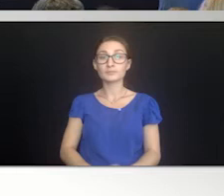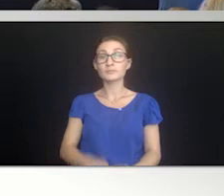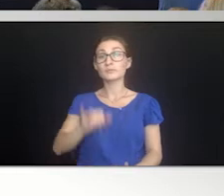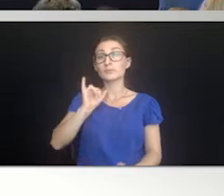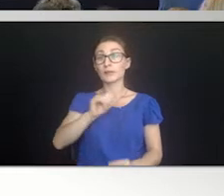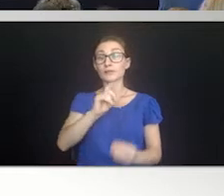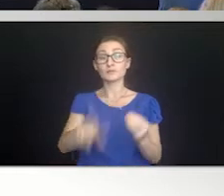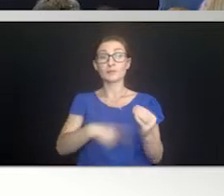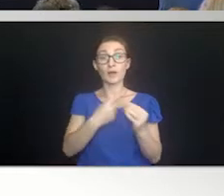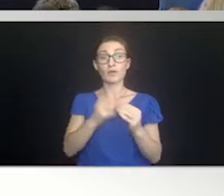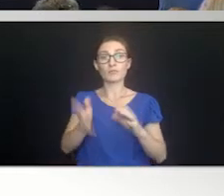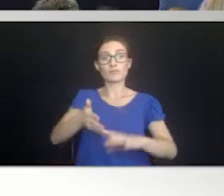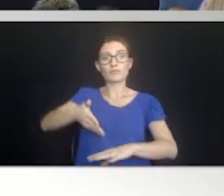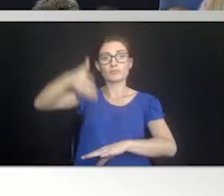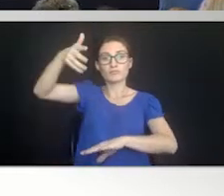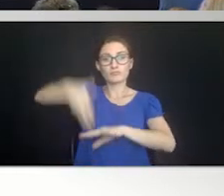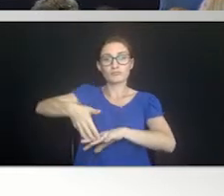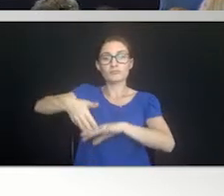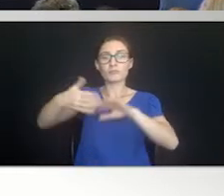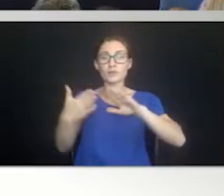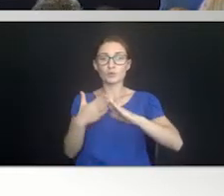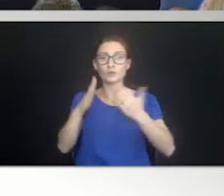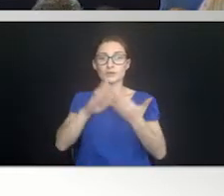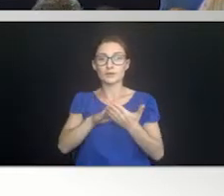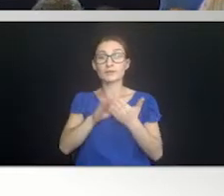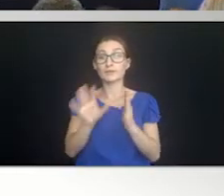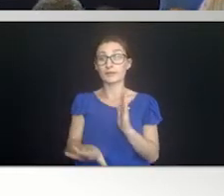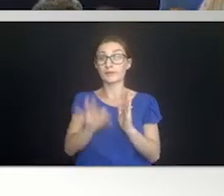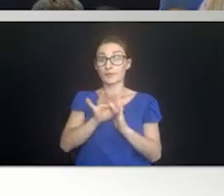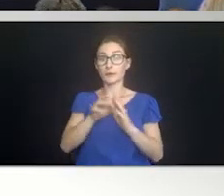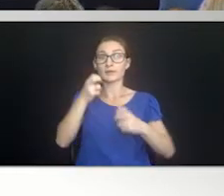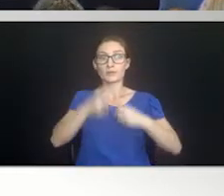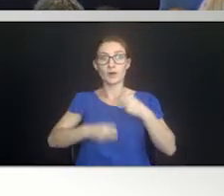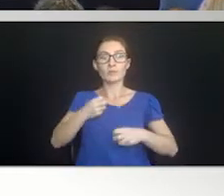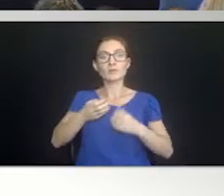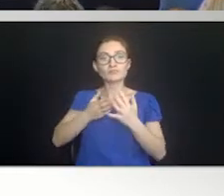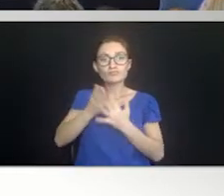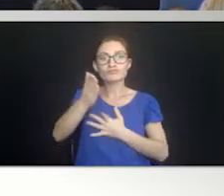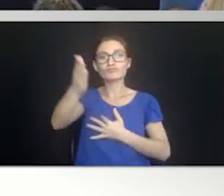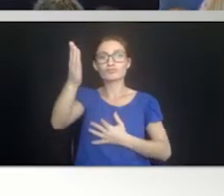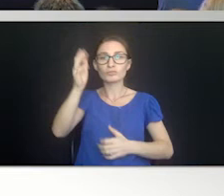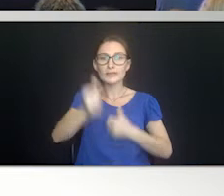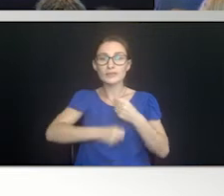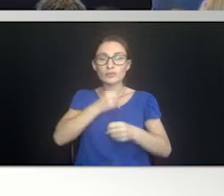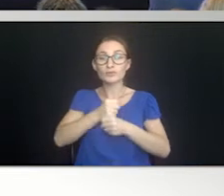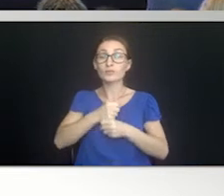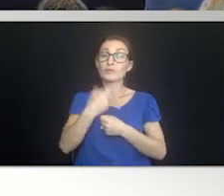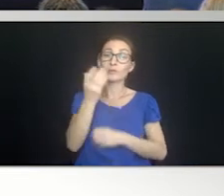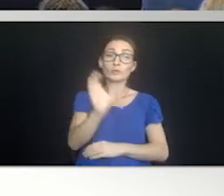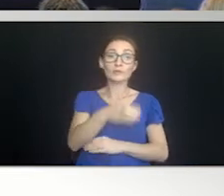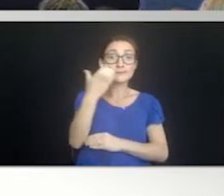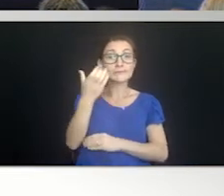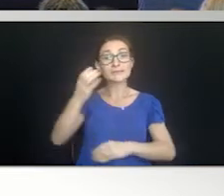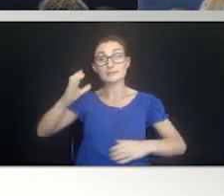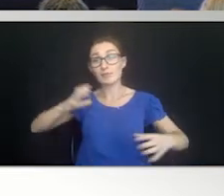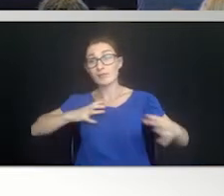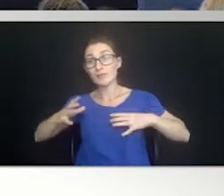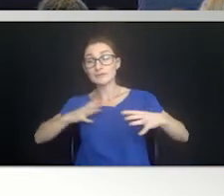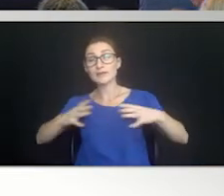is about being engaged with our community, finding out what problems may be at certain times of year, Christmas, the